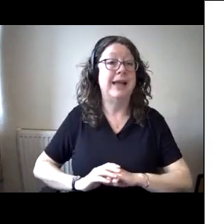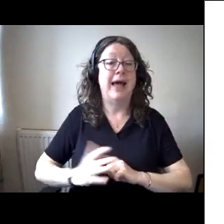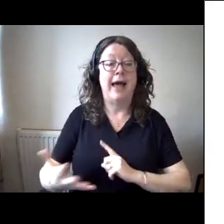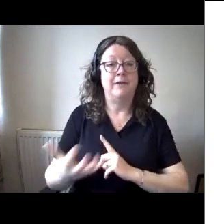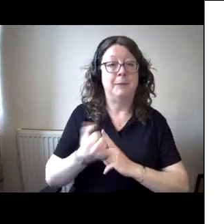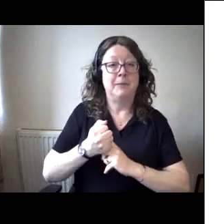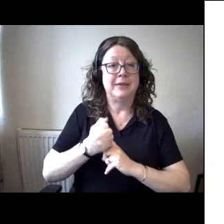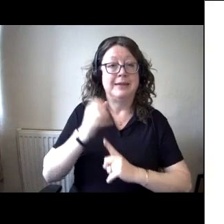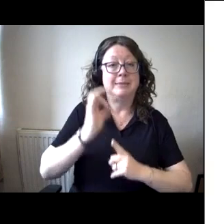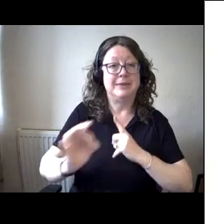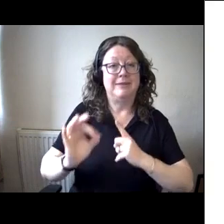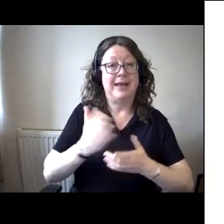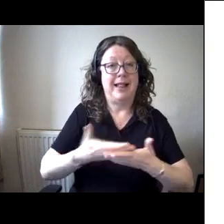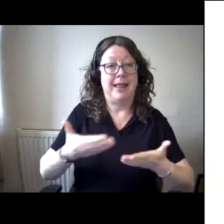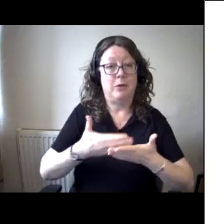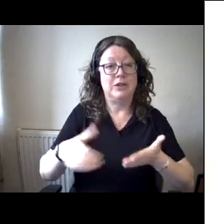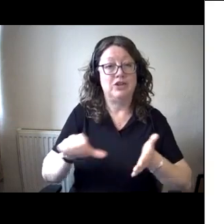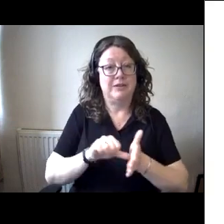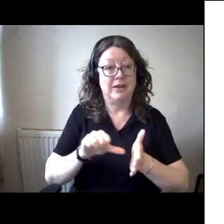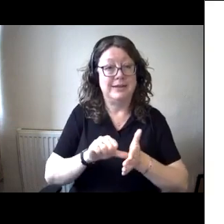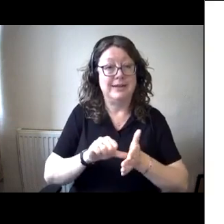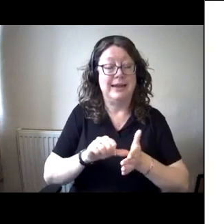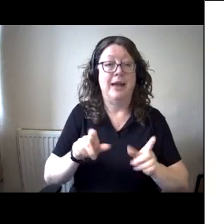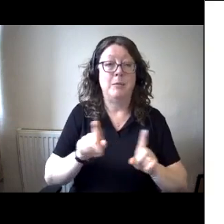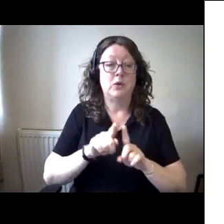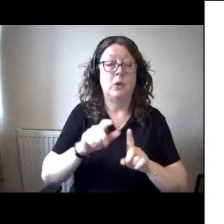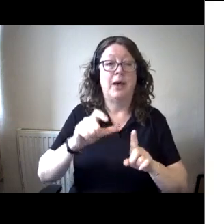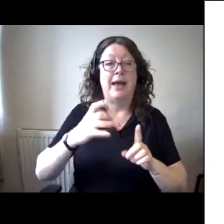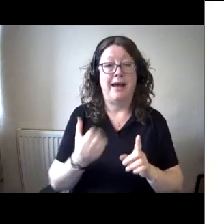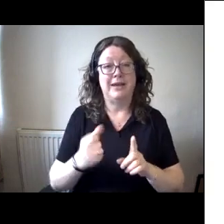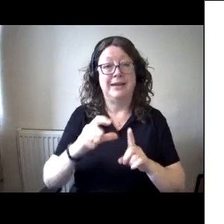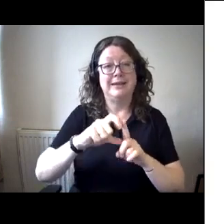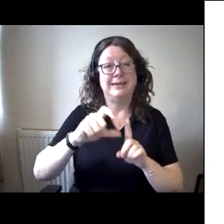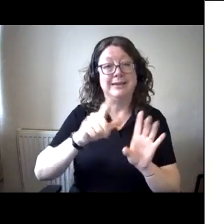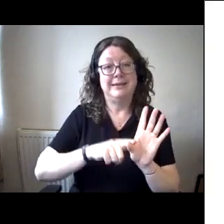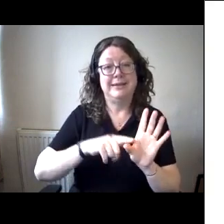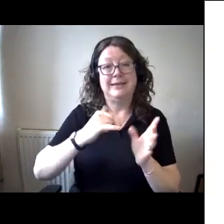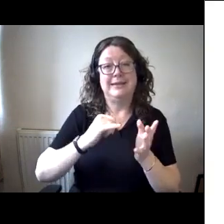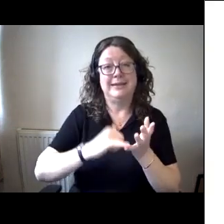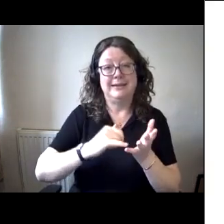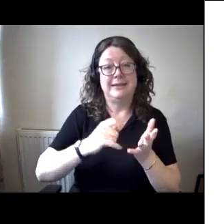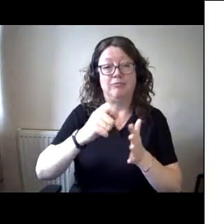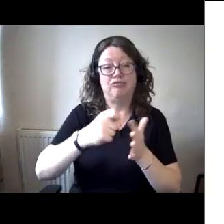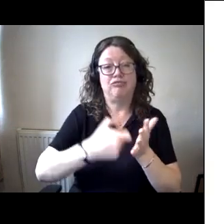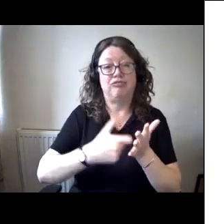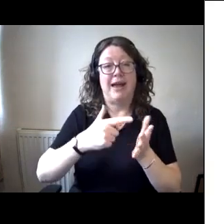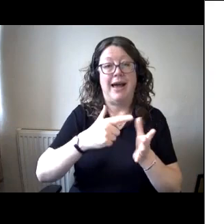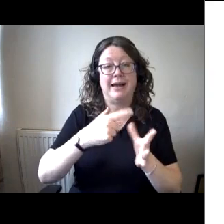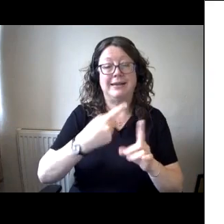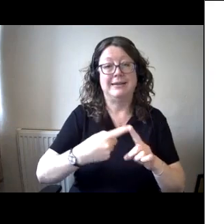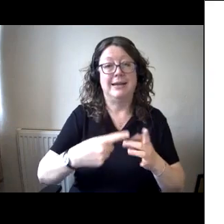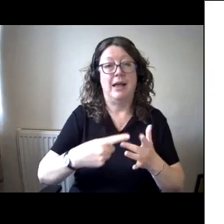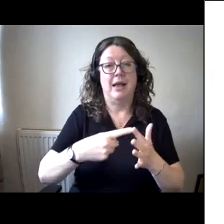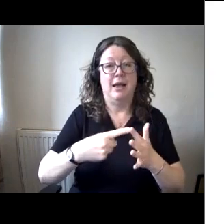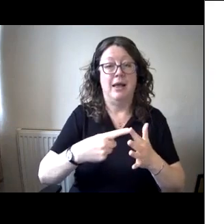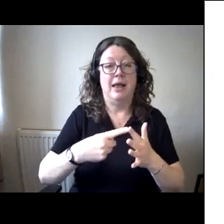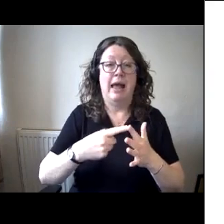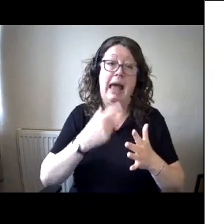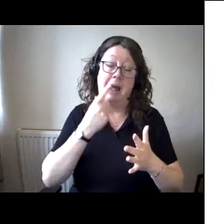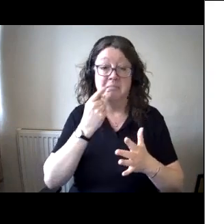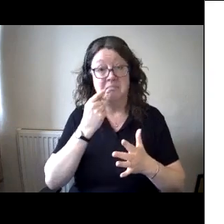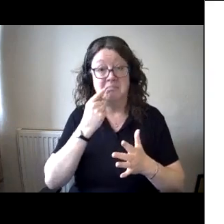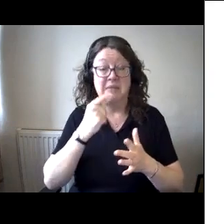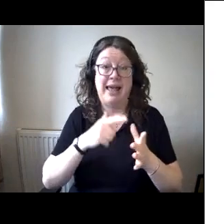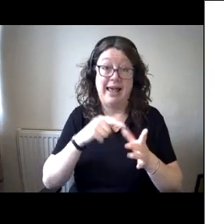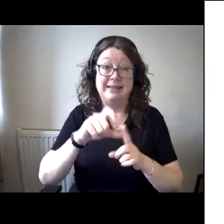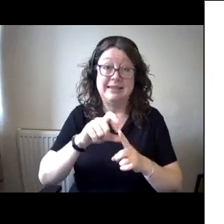well. And I'm currently under assessment for ADHD. So like a lot of women in my